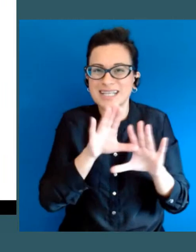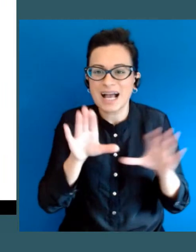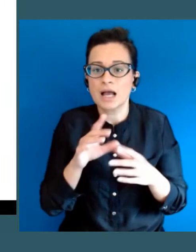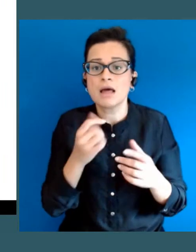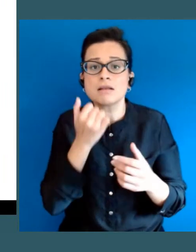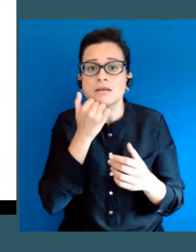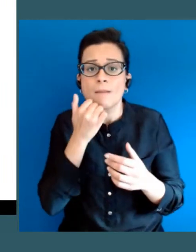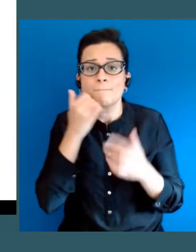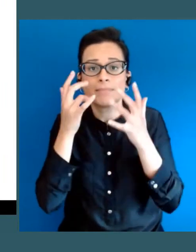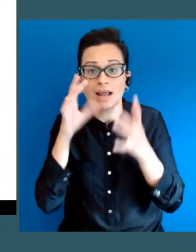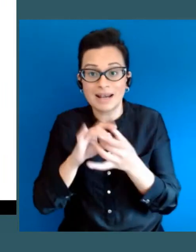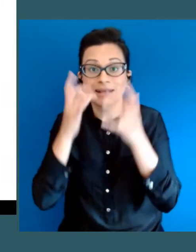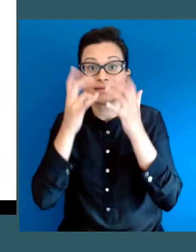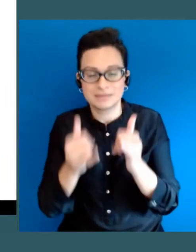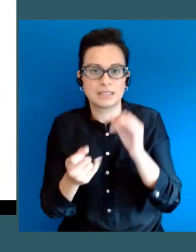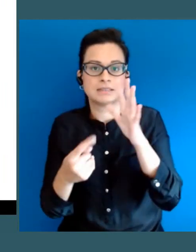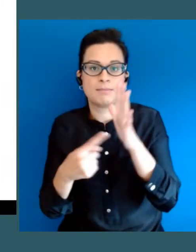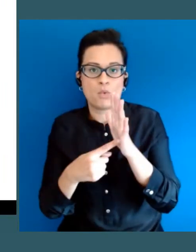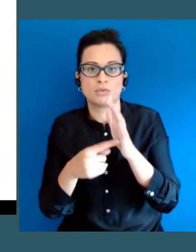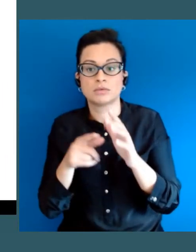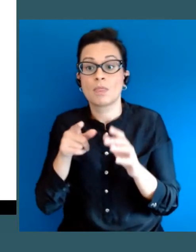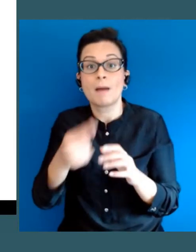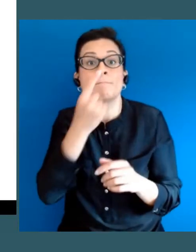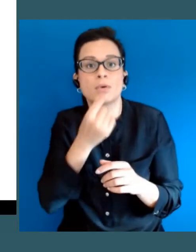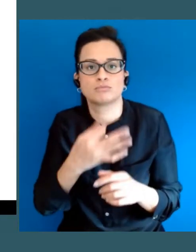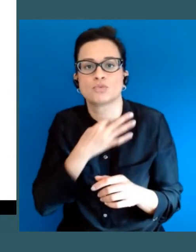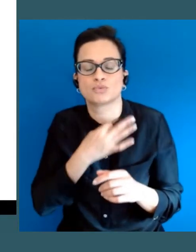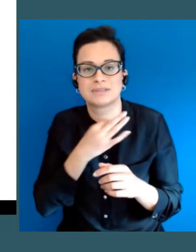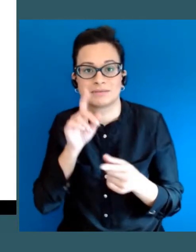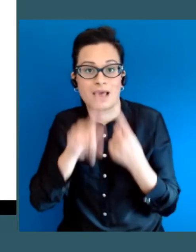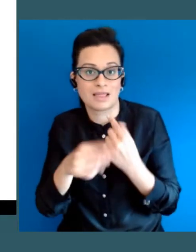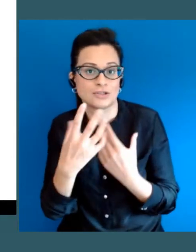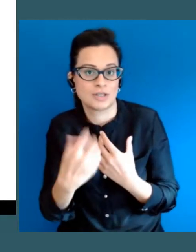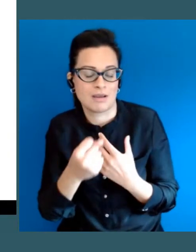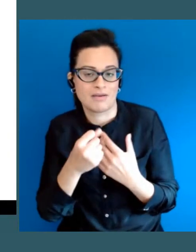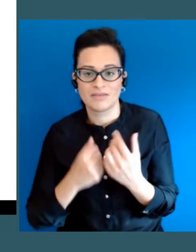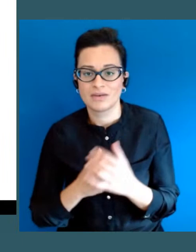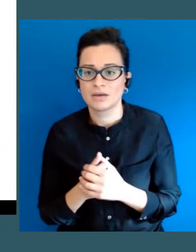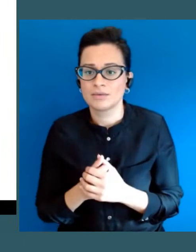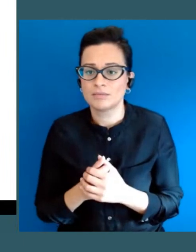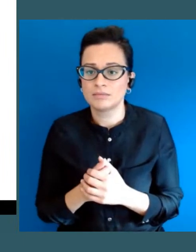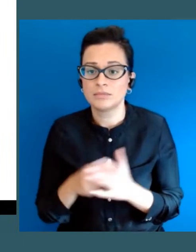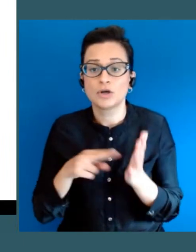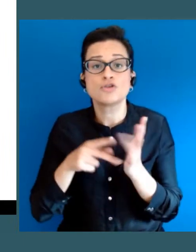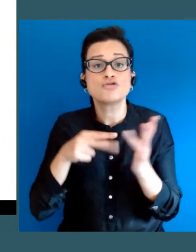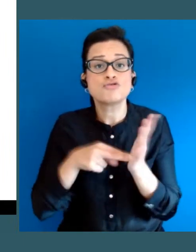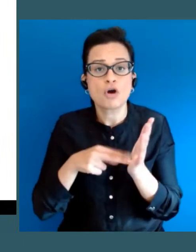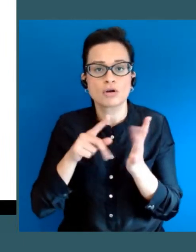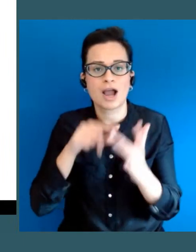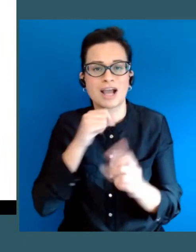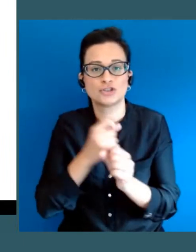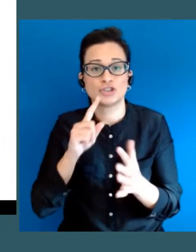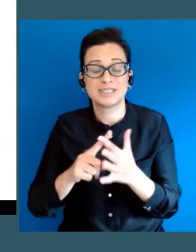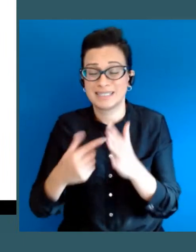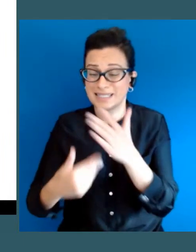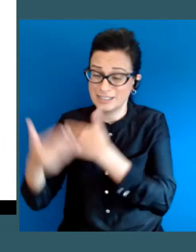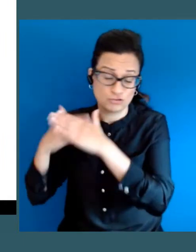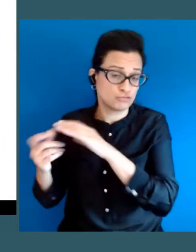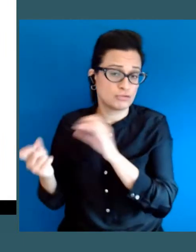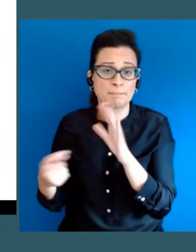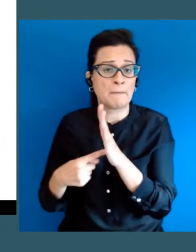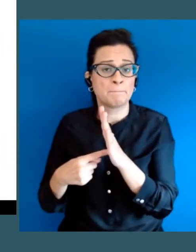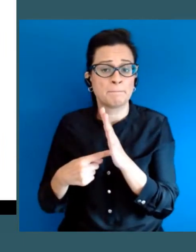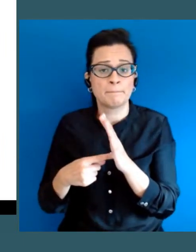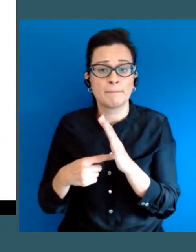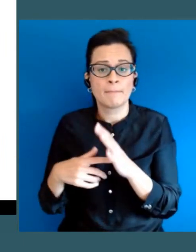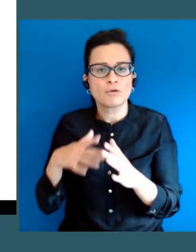talks about risk of allergy, but not severity. Your non-Ig allergy, again, the history is important, but it's really important to completely exclude